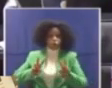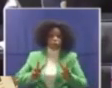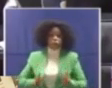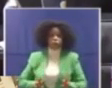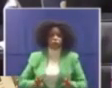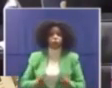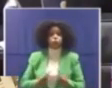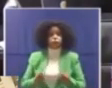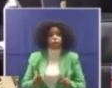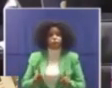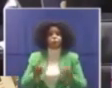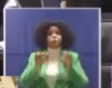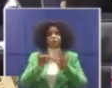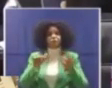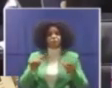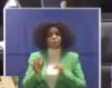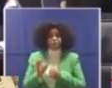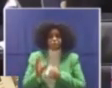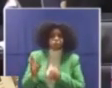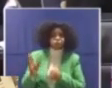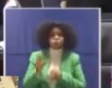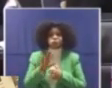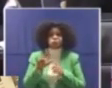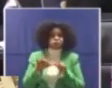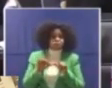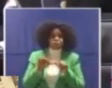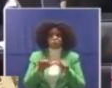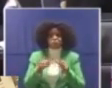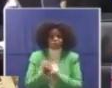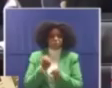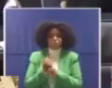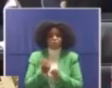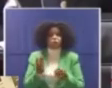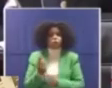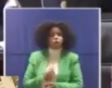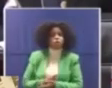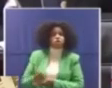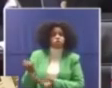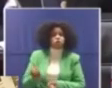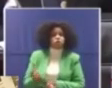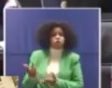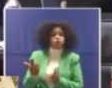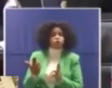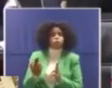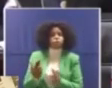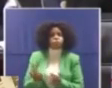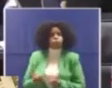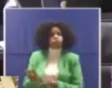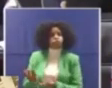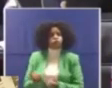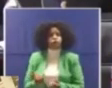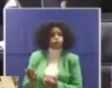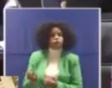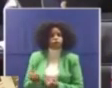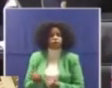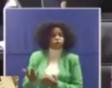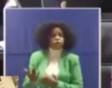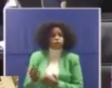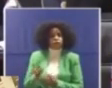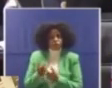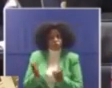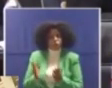and instigators continue to make money from supplying arms and other war equipment to the warring